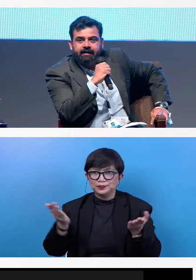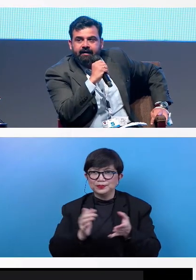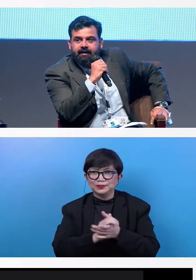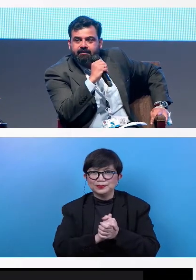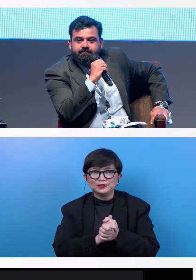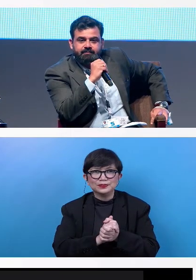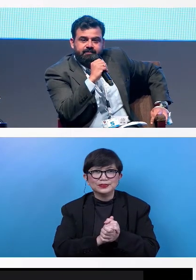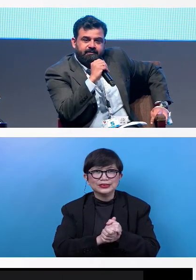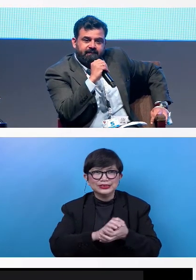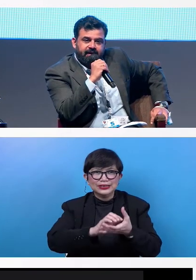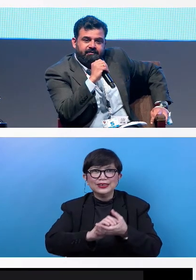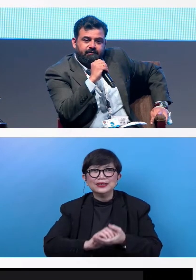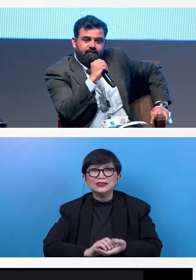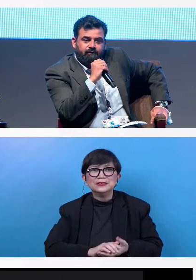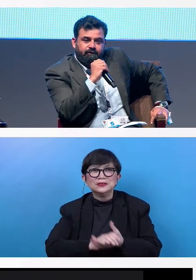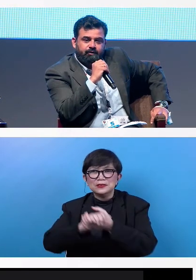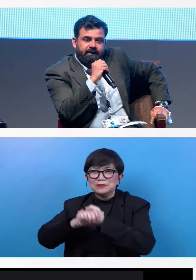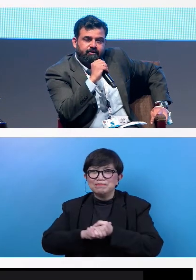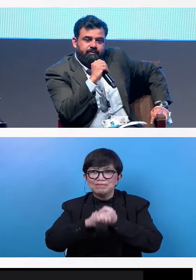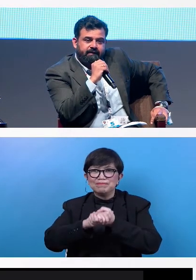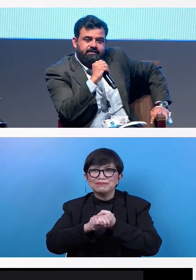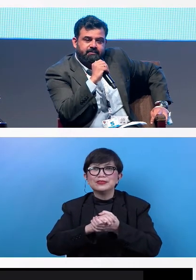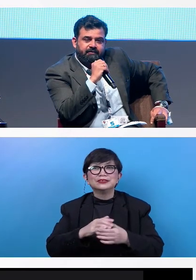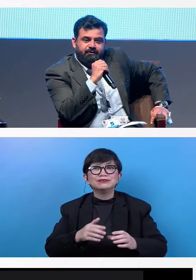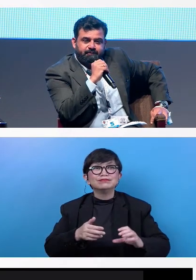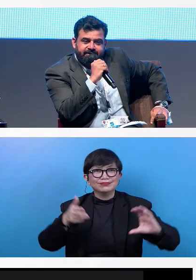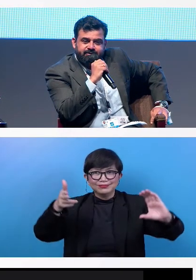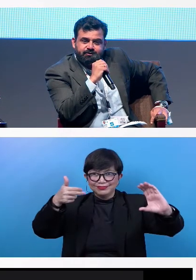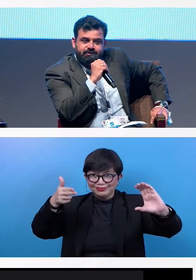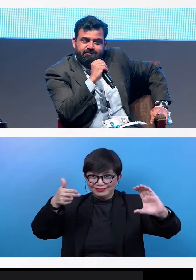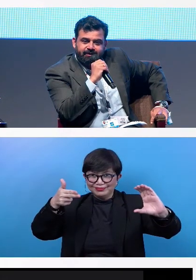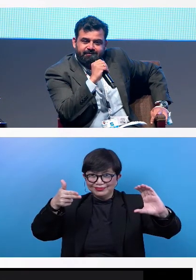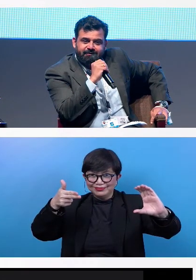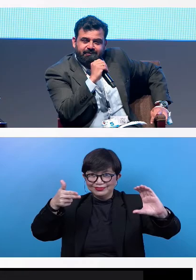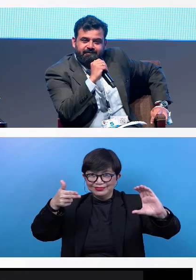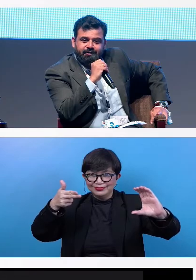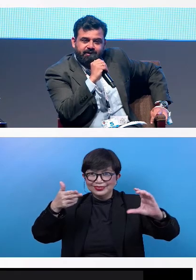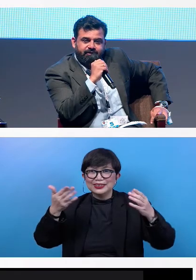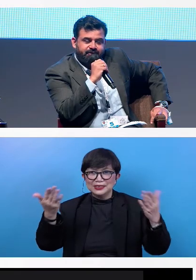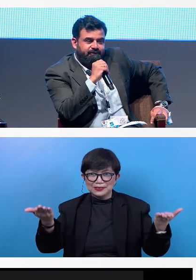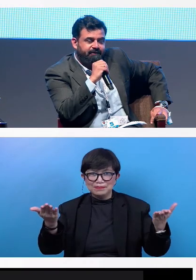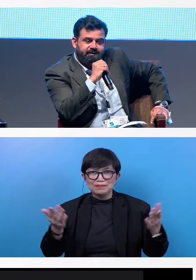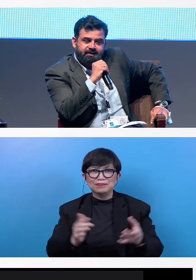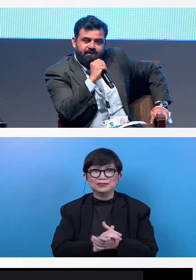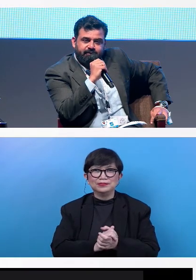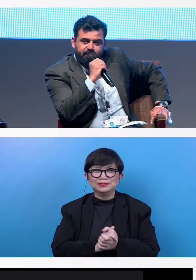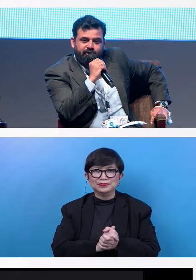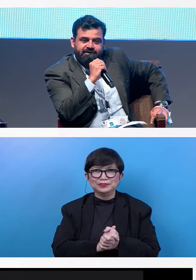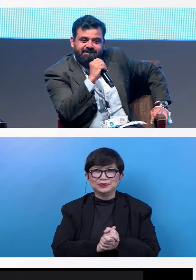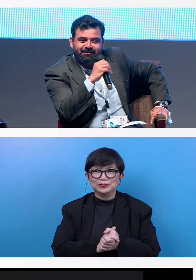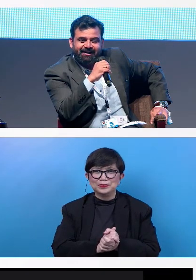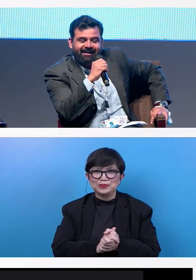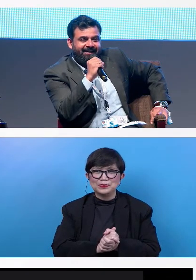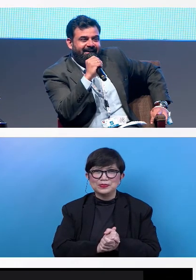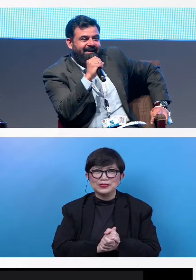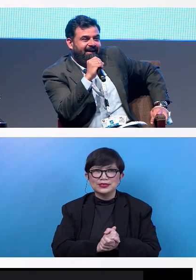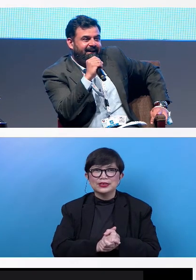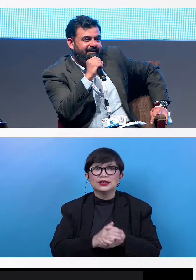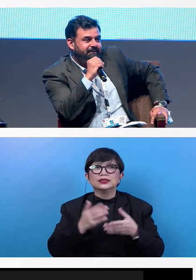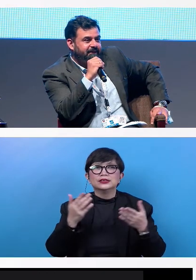virtually. If you want to go back to bed, some of you, please do so. If you cannot, so we apologize for